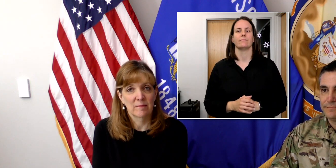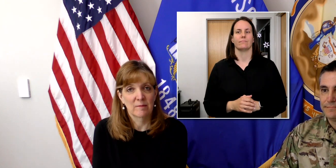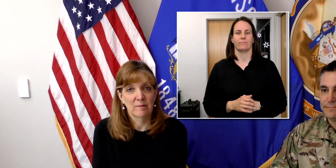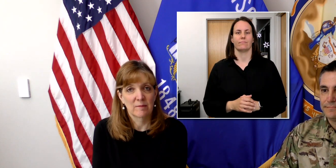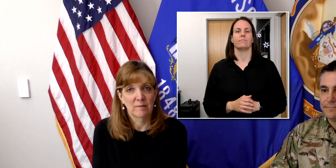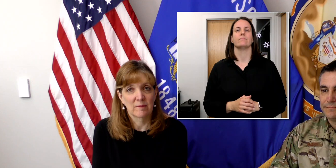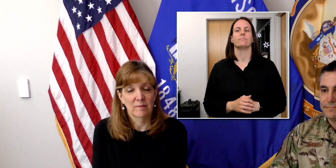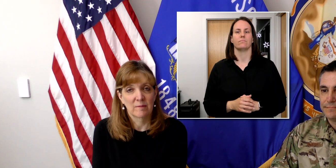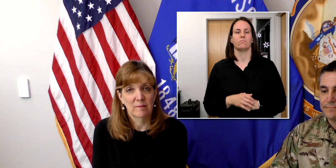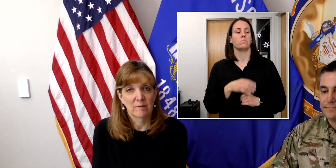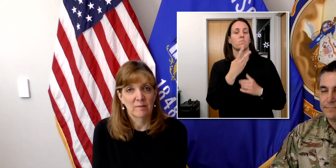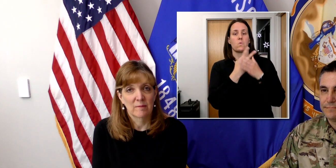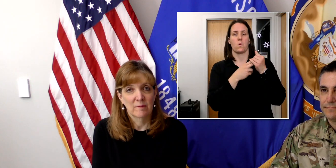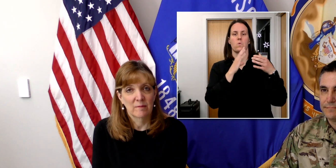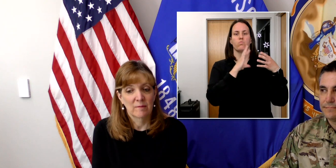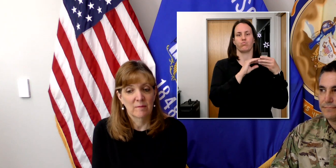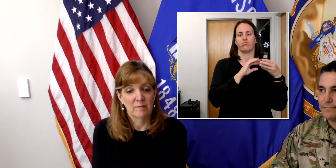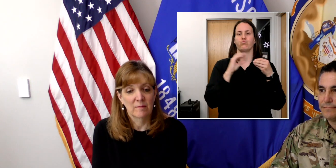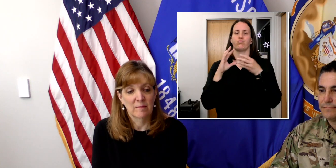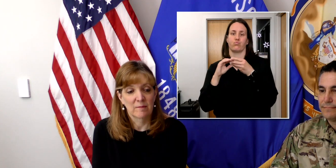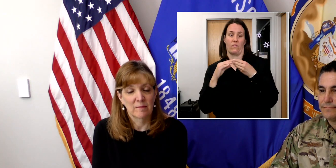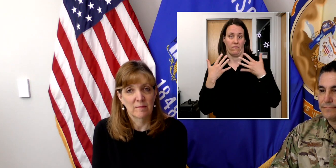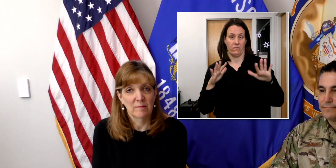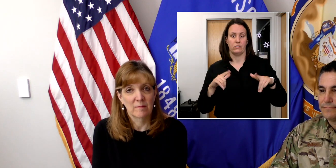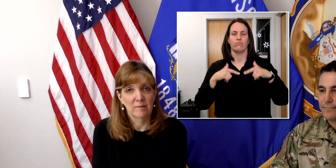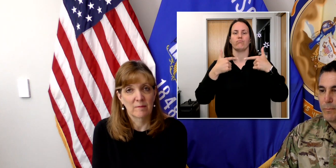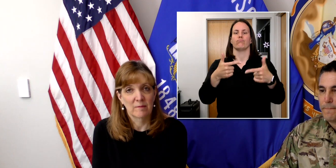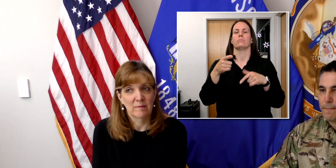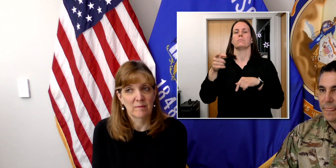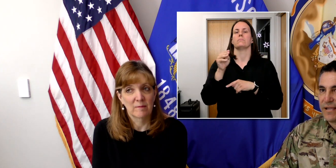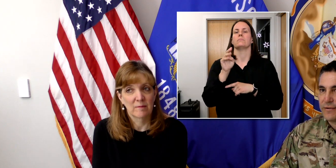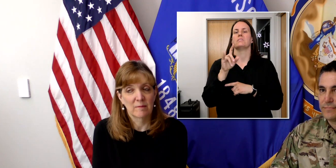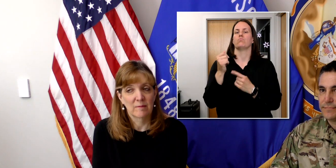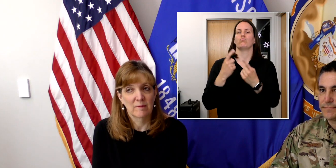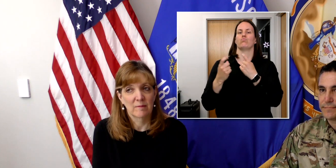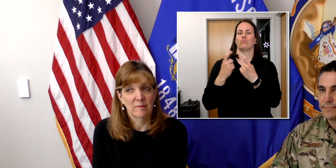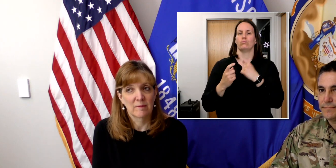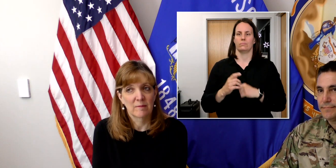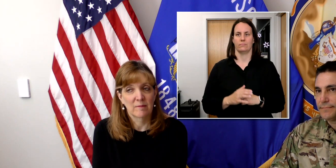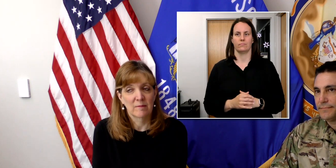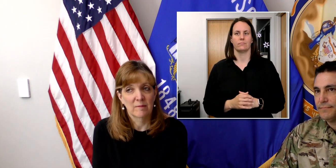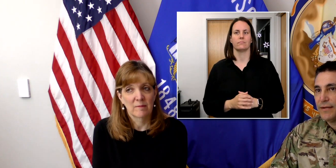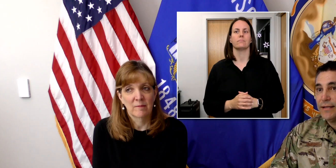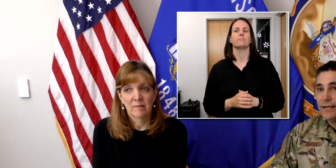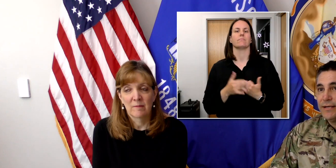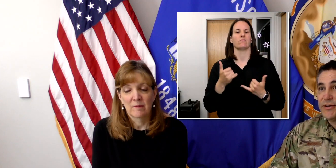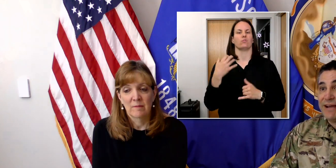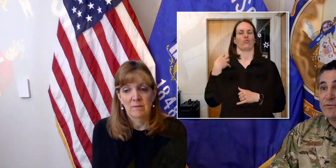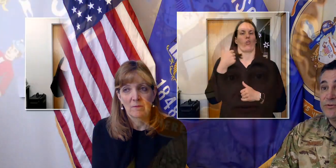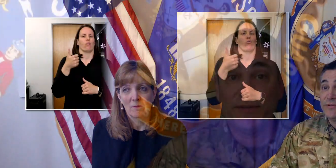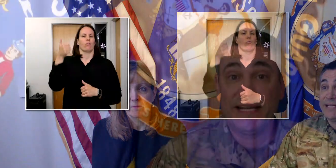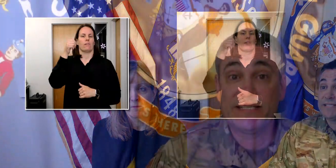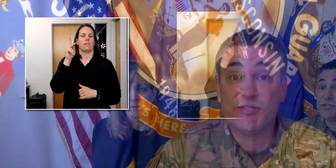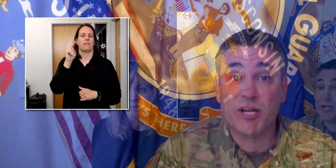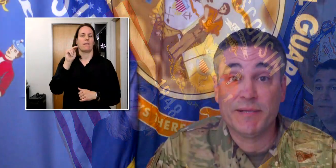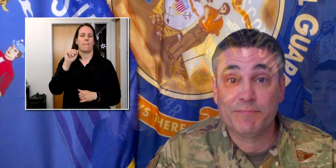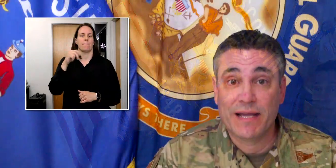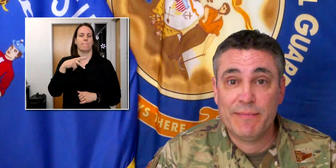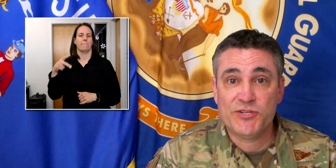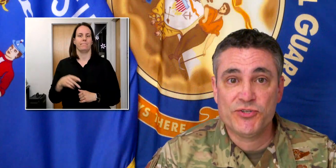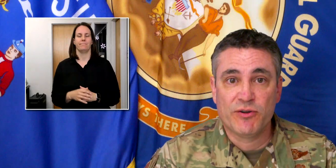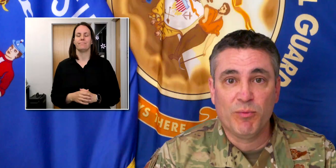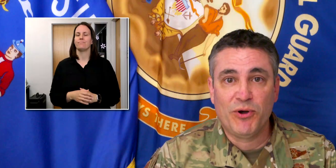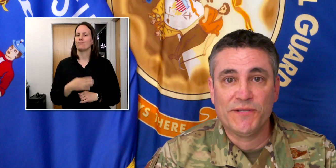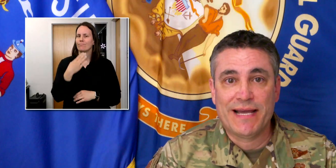received. We will go first to Major General Paul Knapp, Wisconsin's Adjutant General. Good afternoon, ladies and gentlemen.